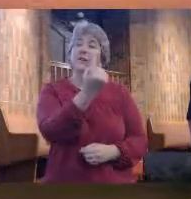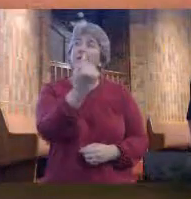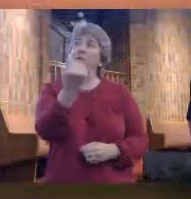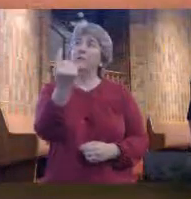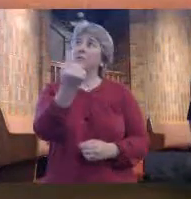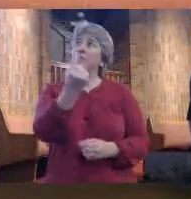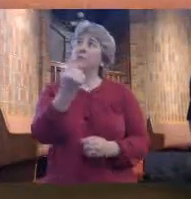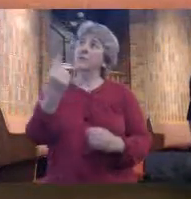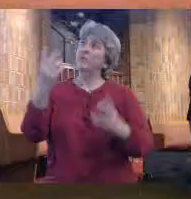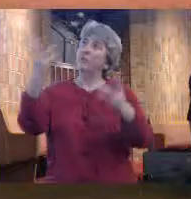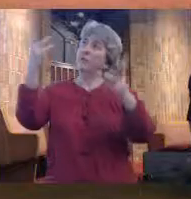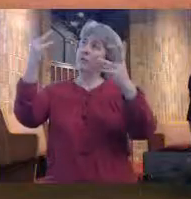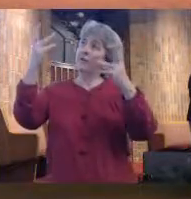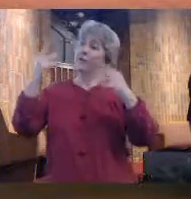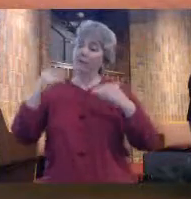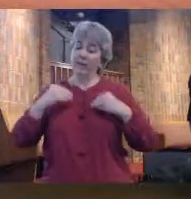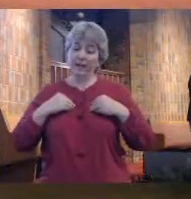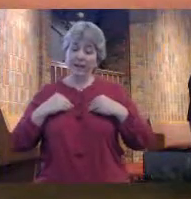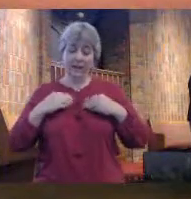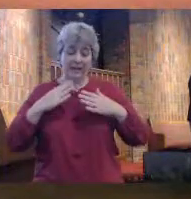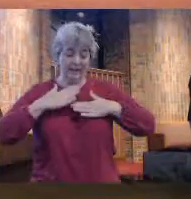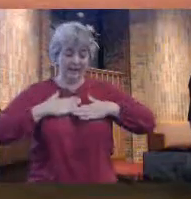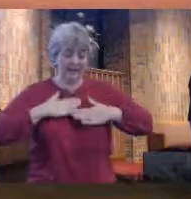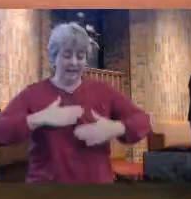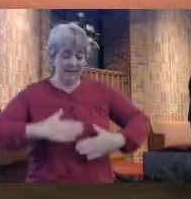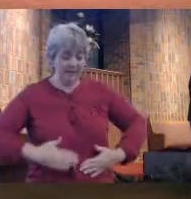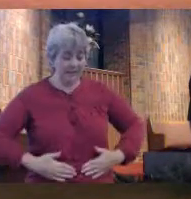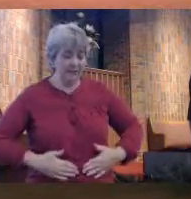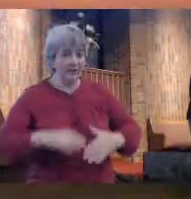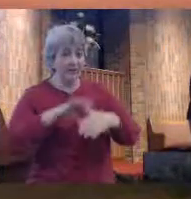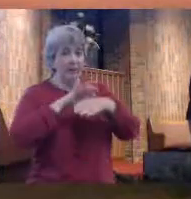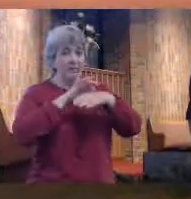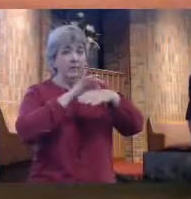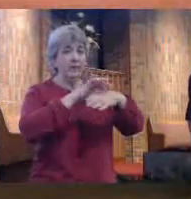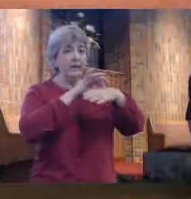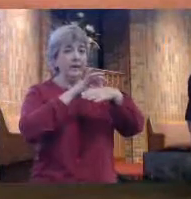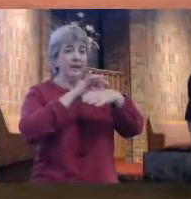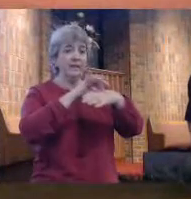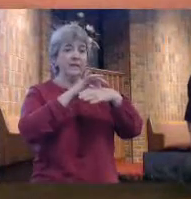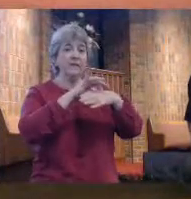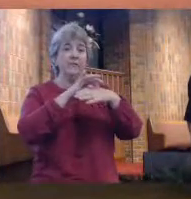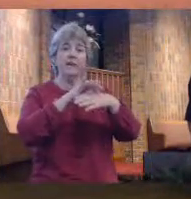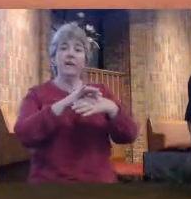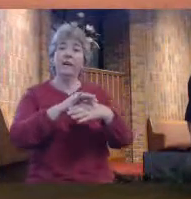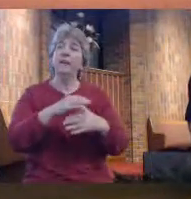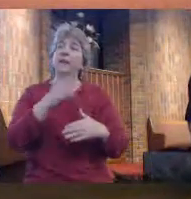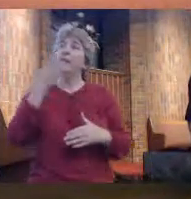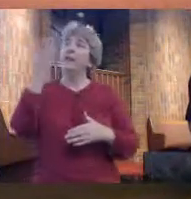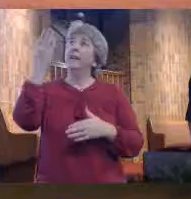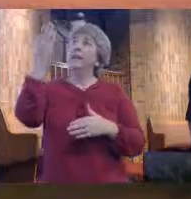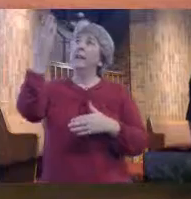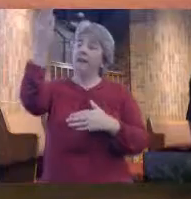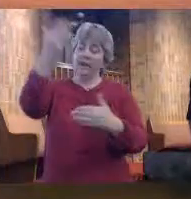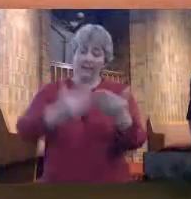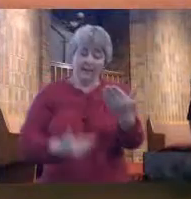alone, who took on flesh, fullness of God